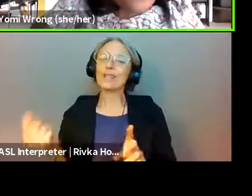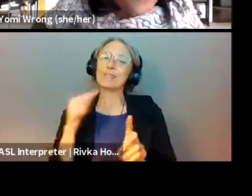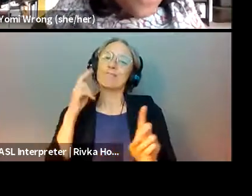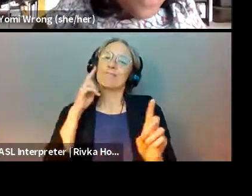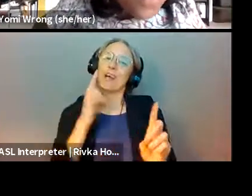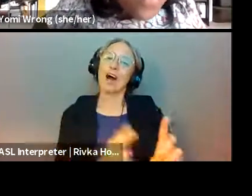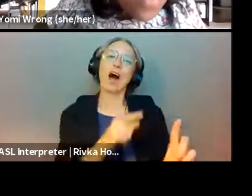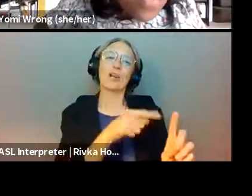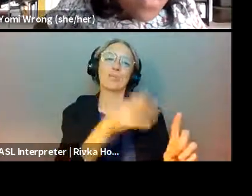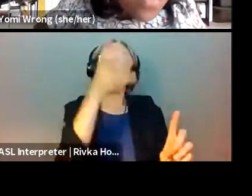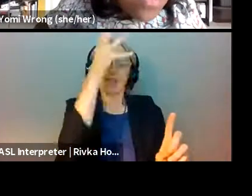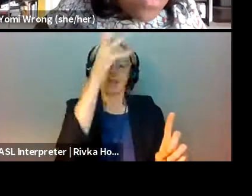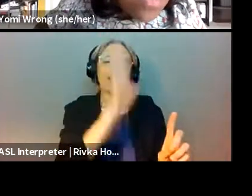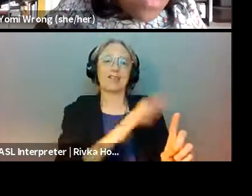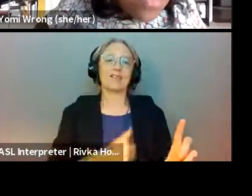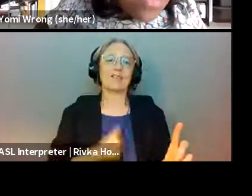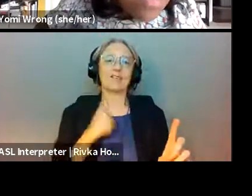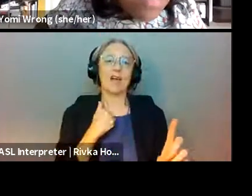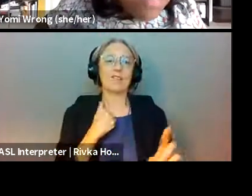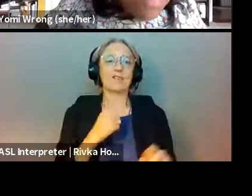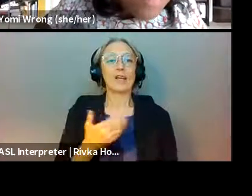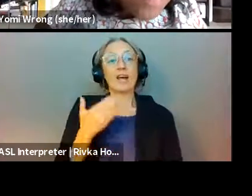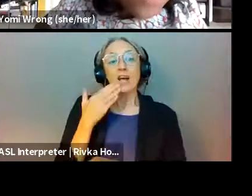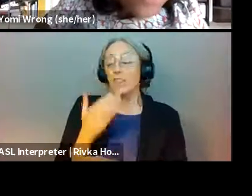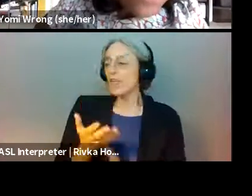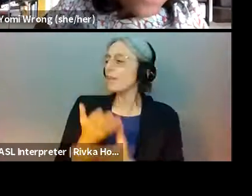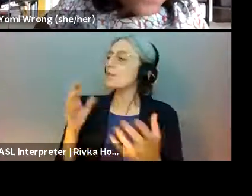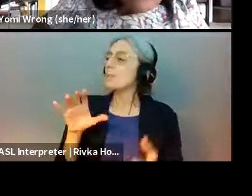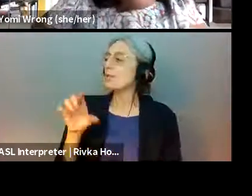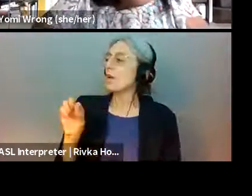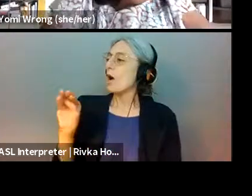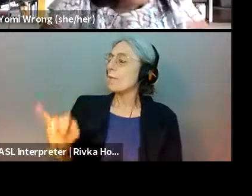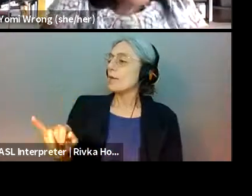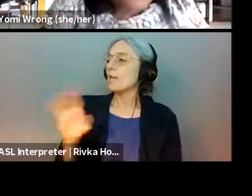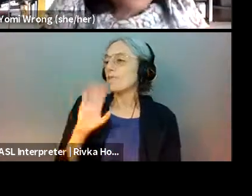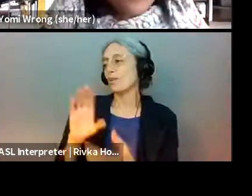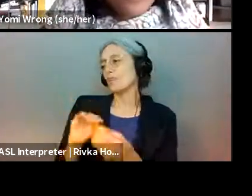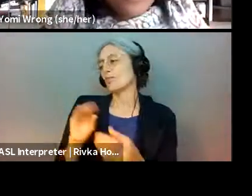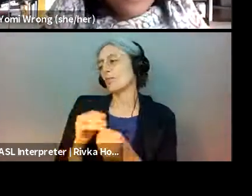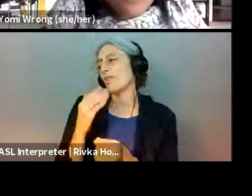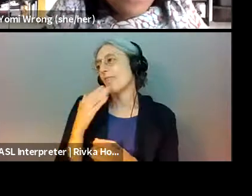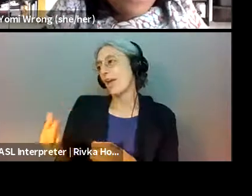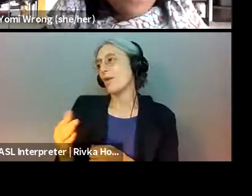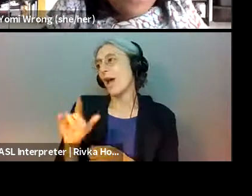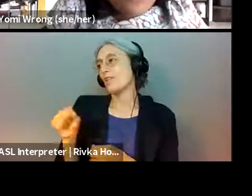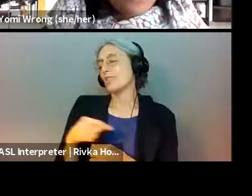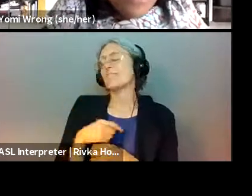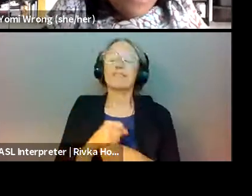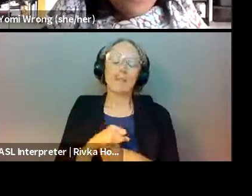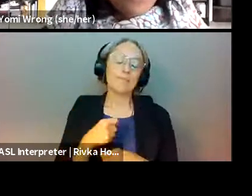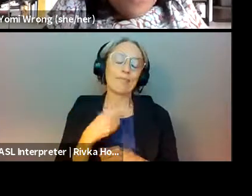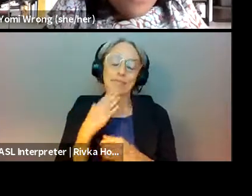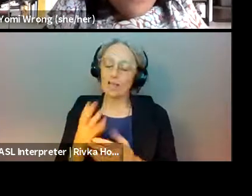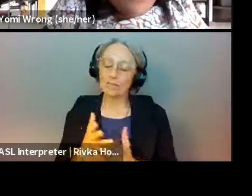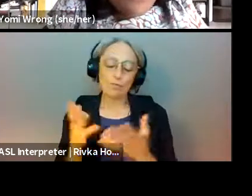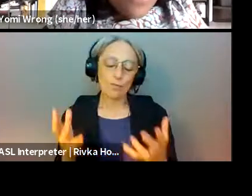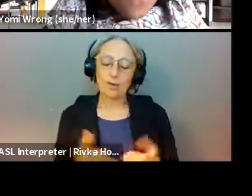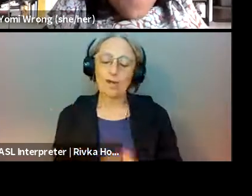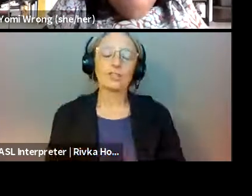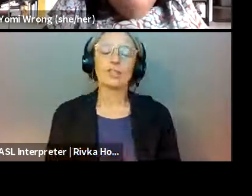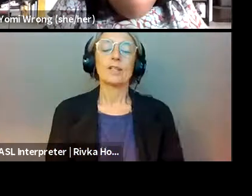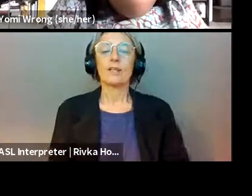you so much, Yomi, for sharing your story. And I just, yeah, I want to thank you so much.